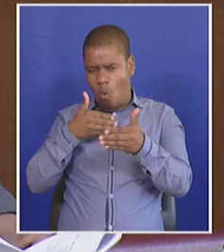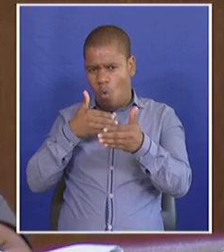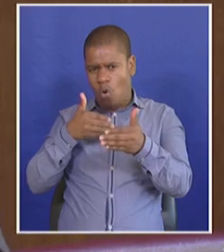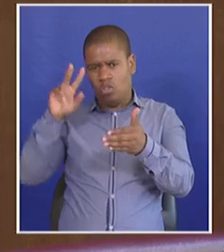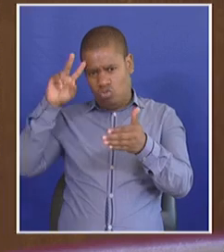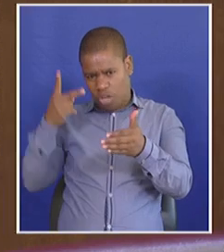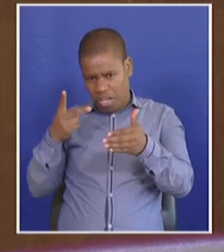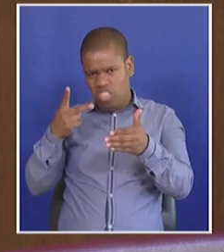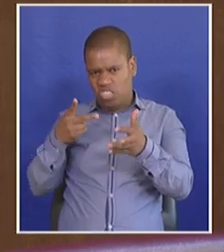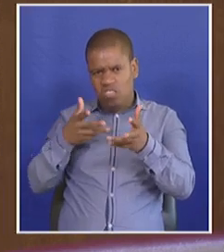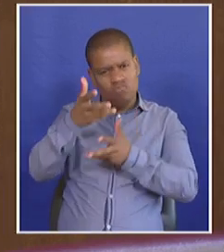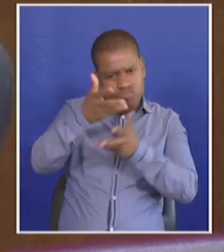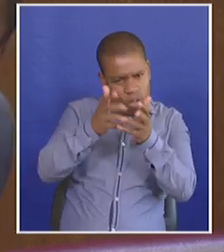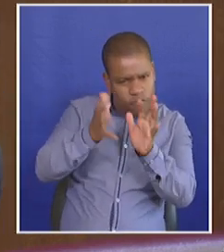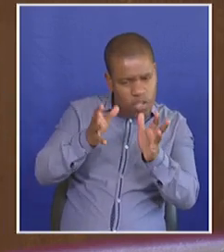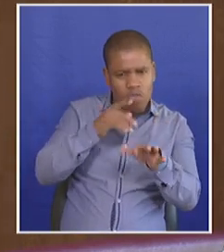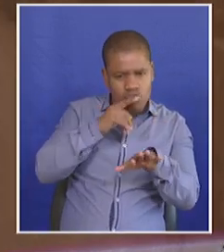U-turn. Thank you, Chair.